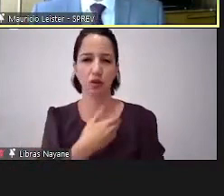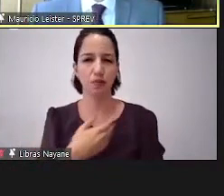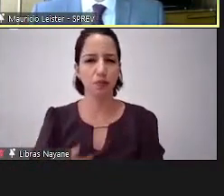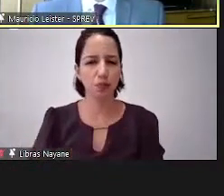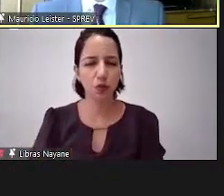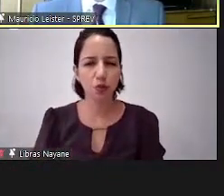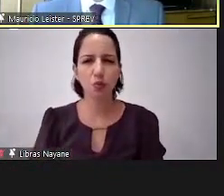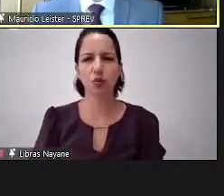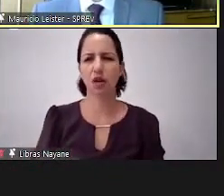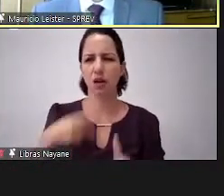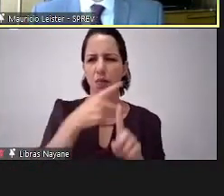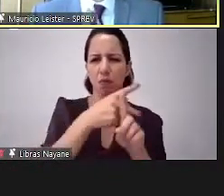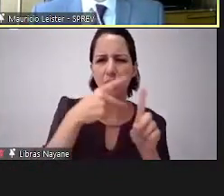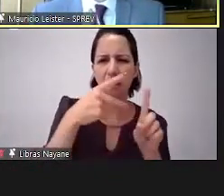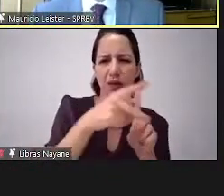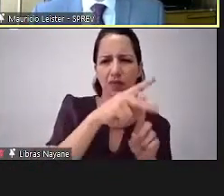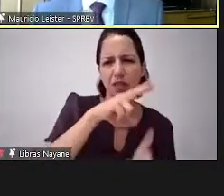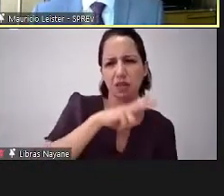policy,